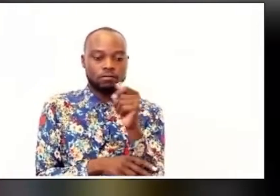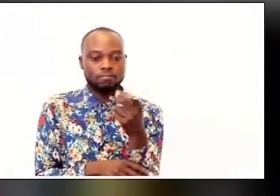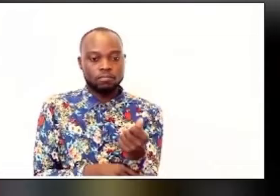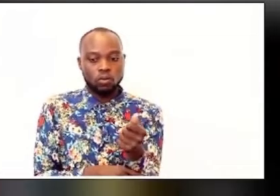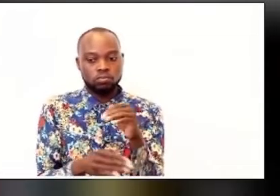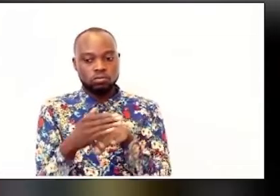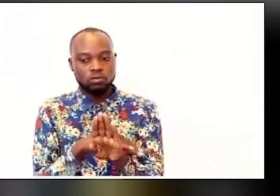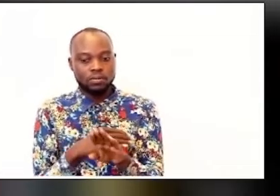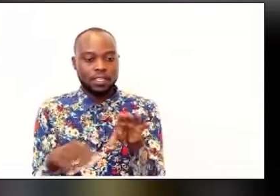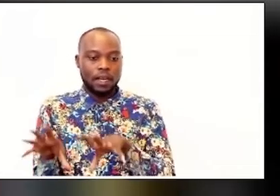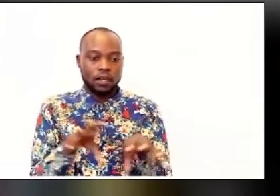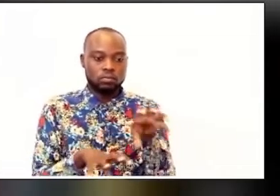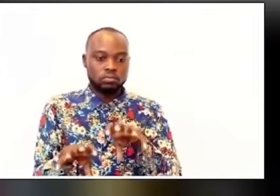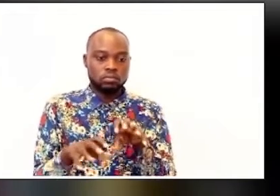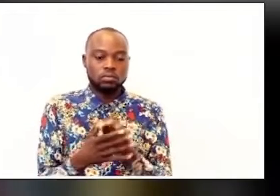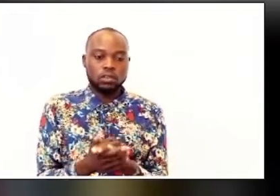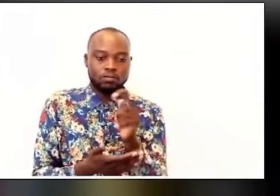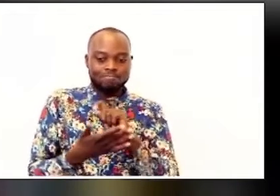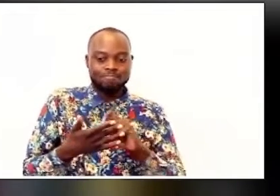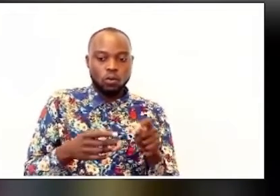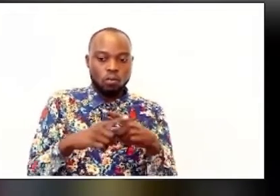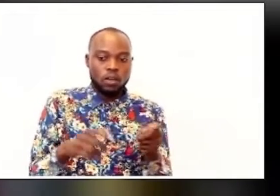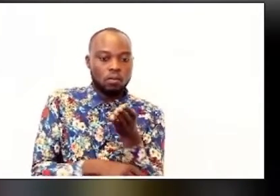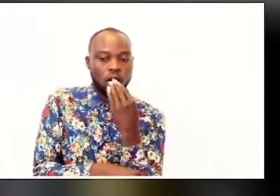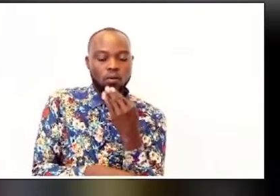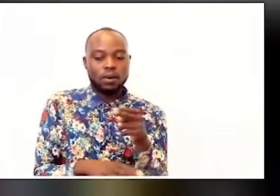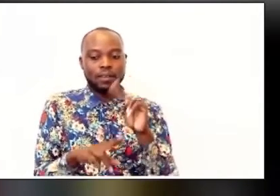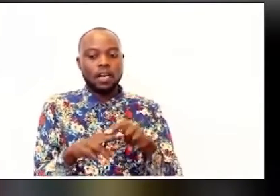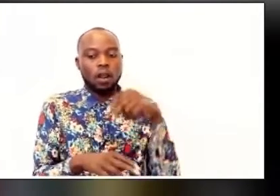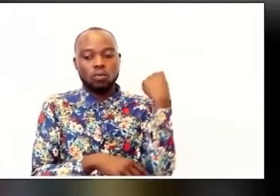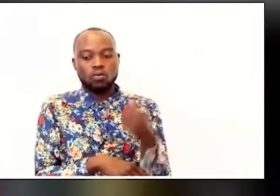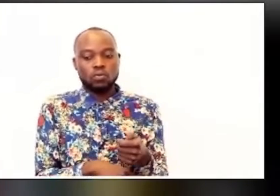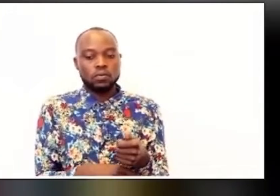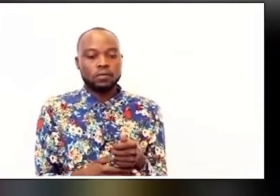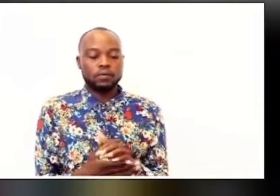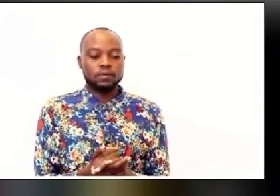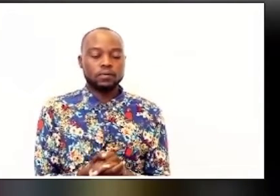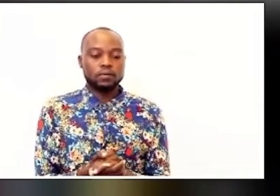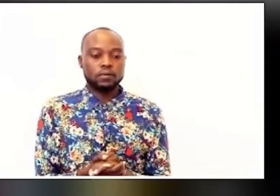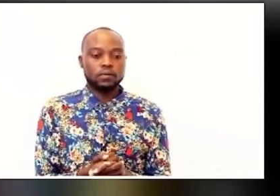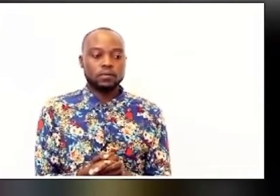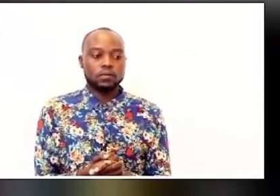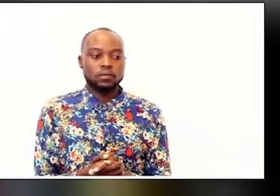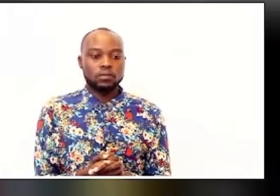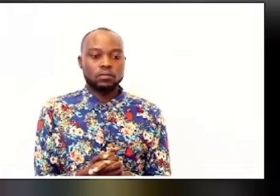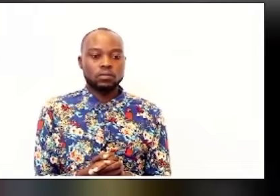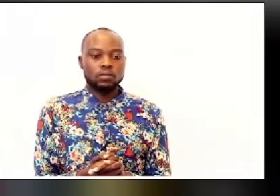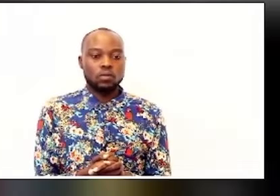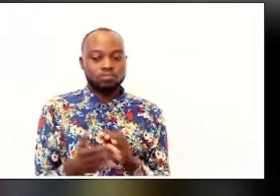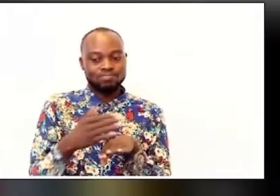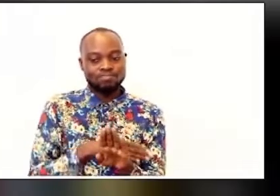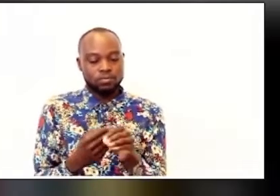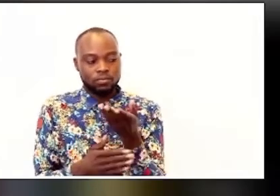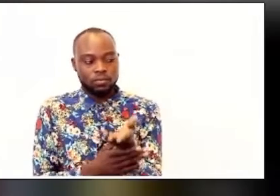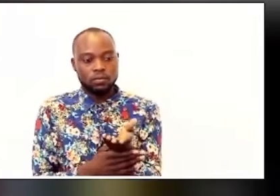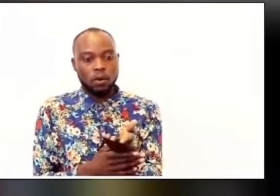basic necessities such as food, fuel, and medicine will be more expensive. And so this type of imported inflation often leads